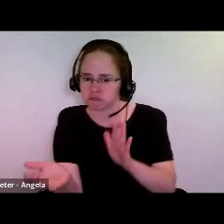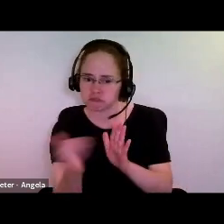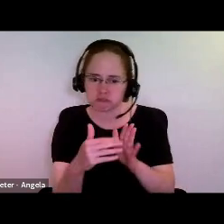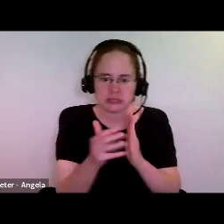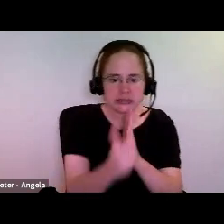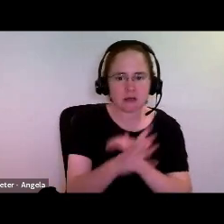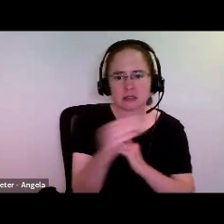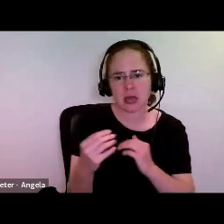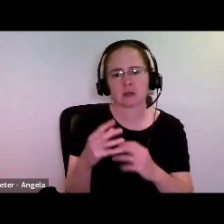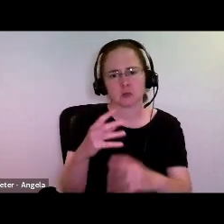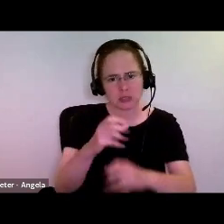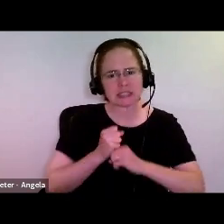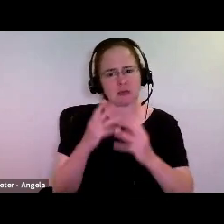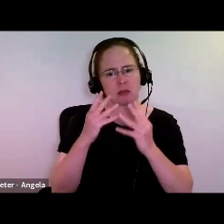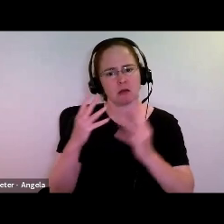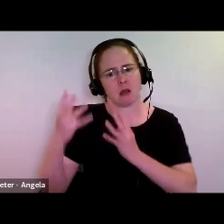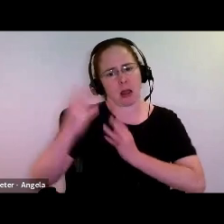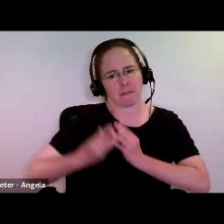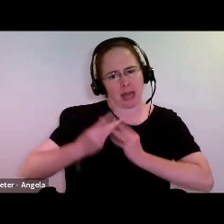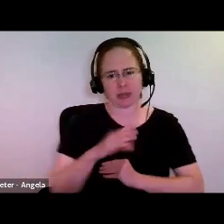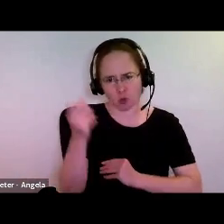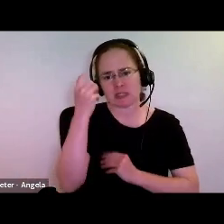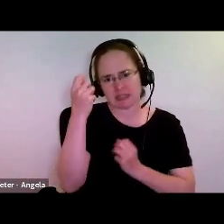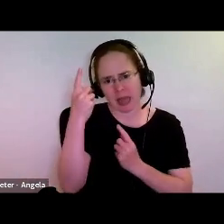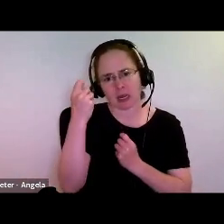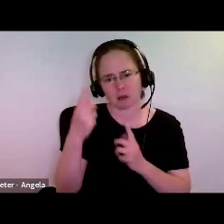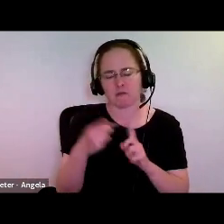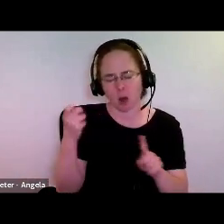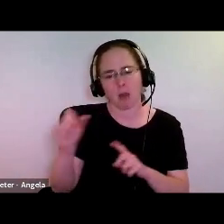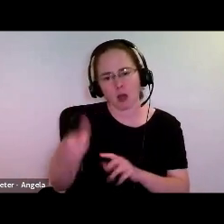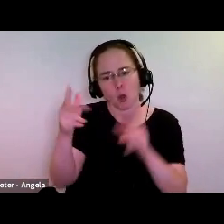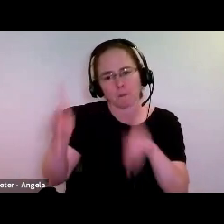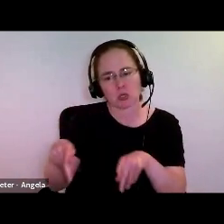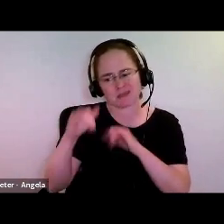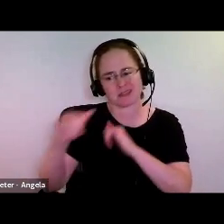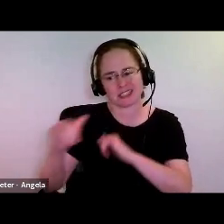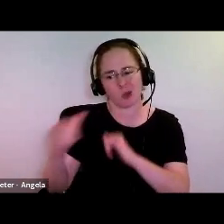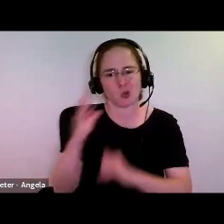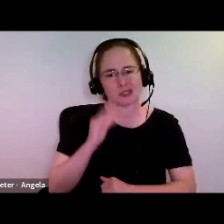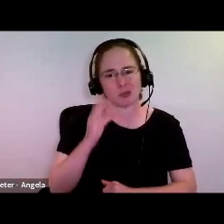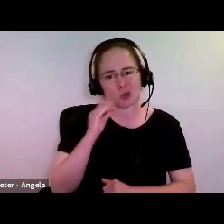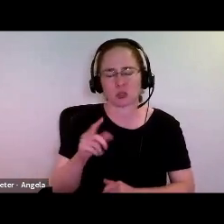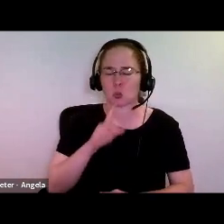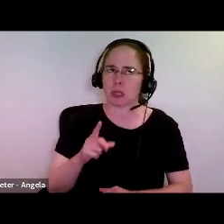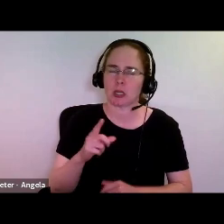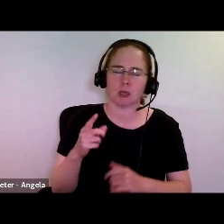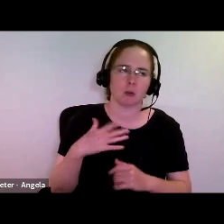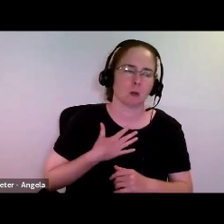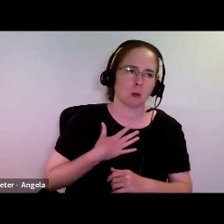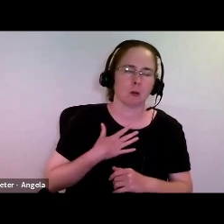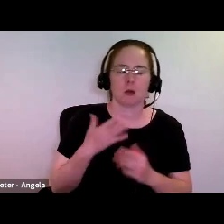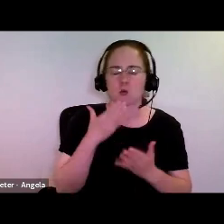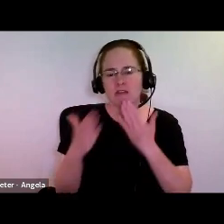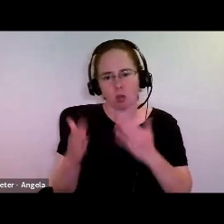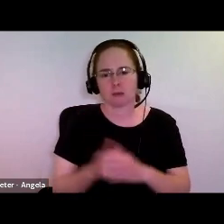anything, receiving compassion and understanding from someone dealing with similar journeys. We are forever grateful for this.